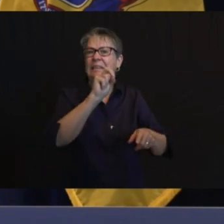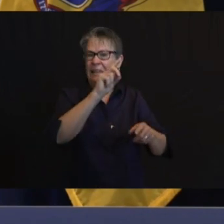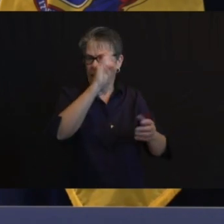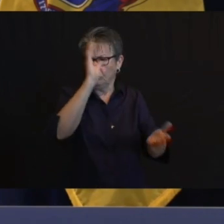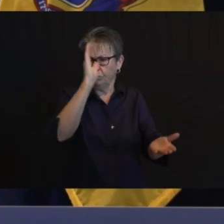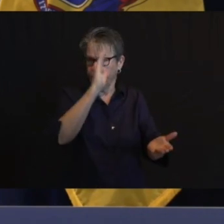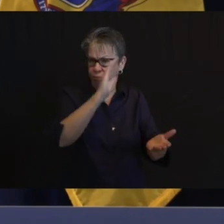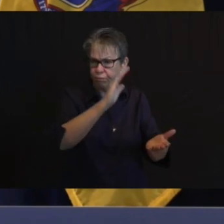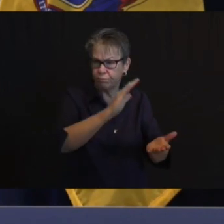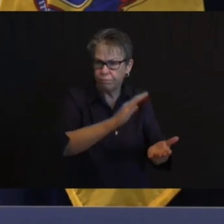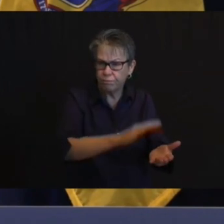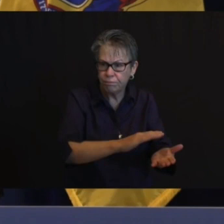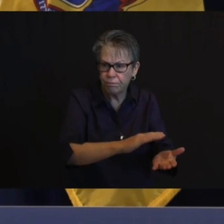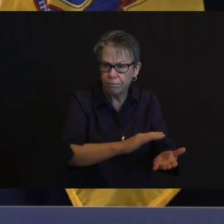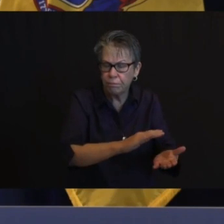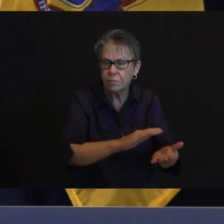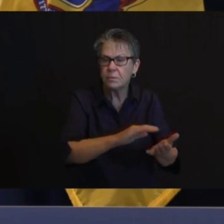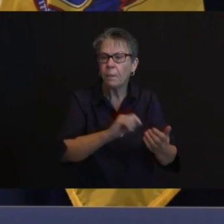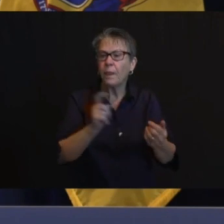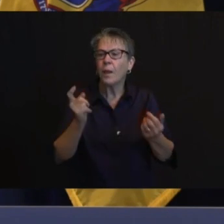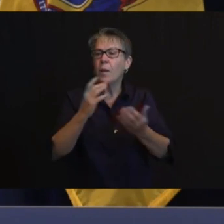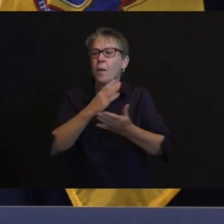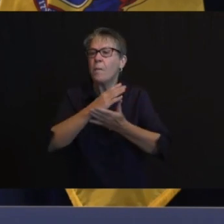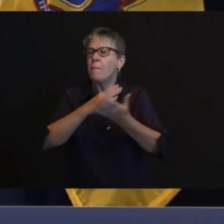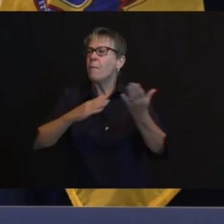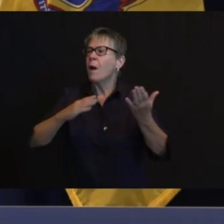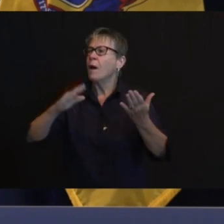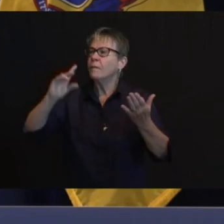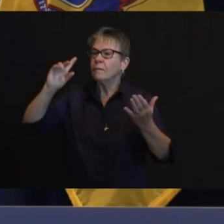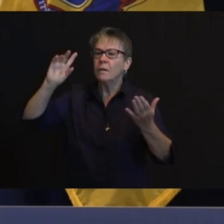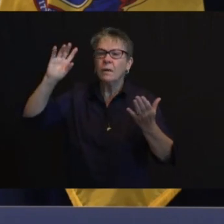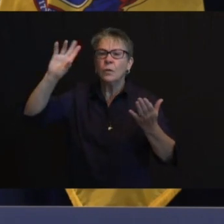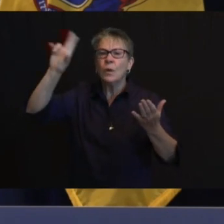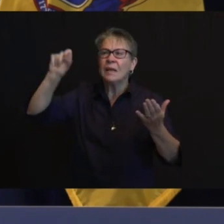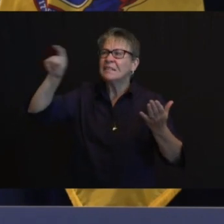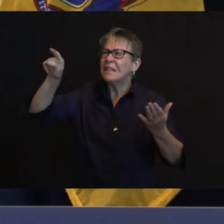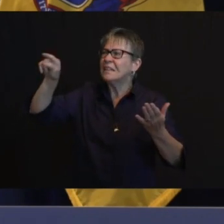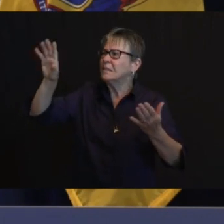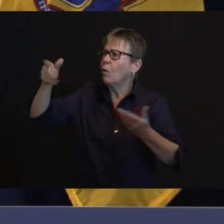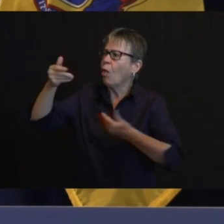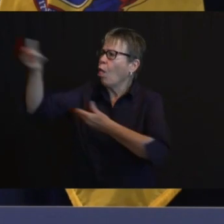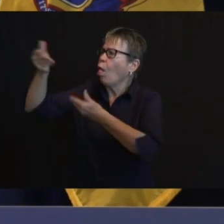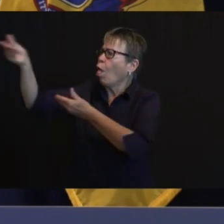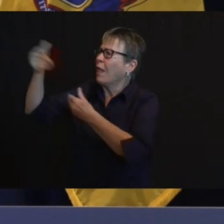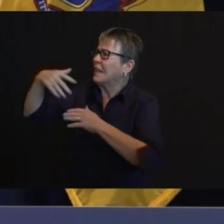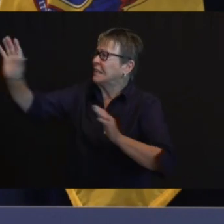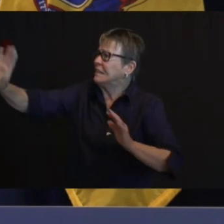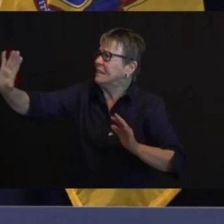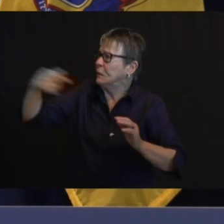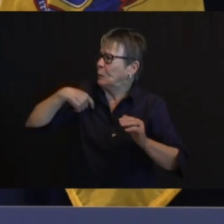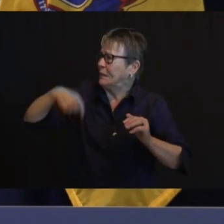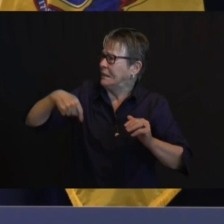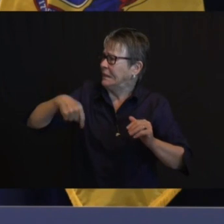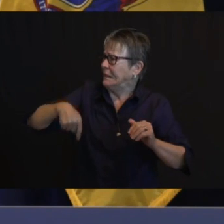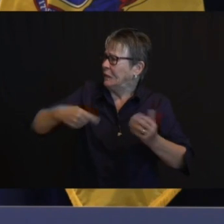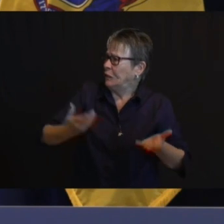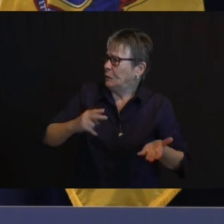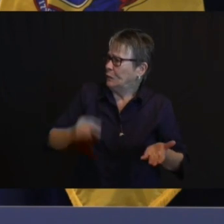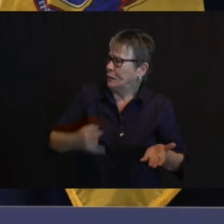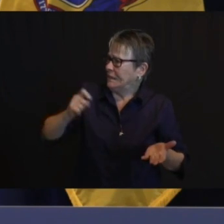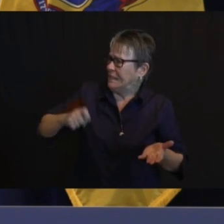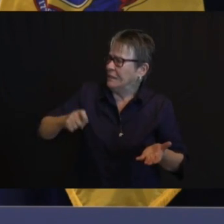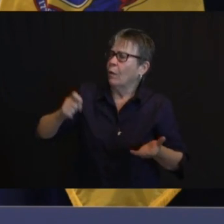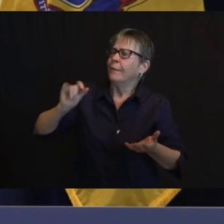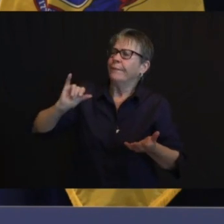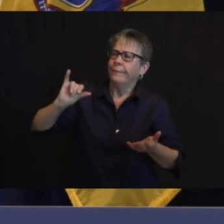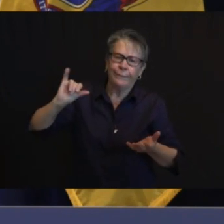fire. And then you've got supply chain issues that are real. And I suspect, given how much on fire the rest of the country